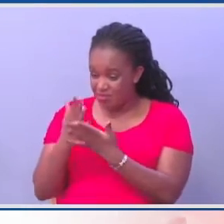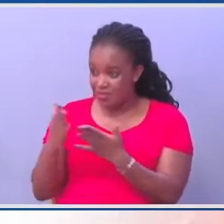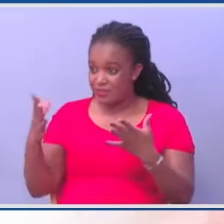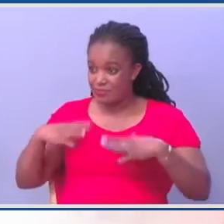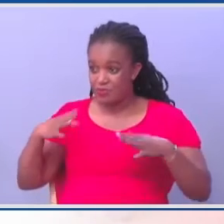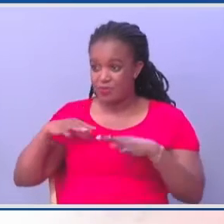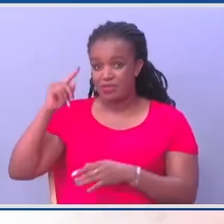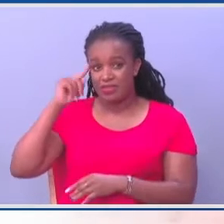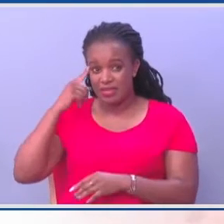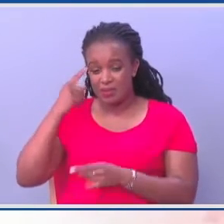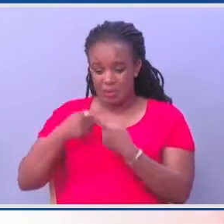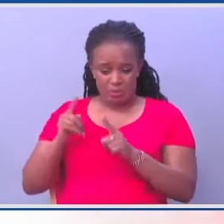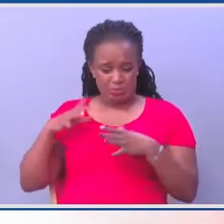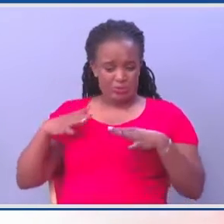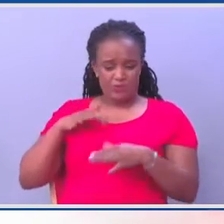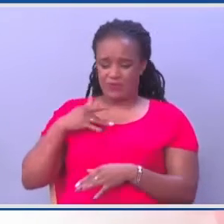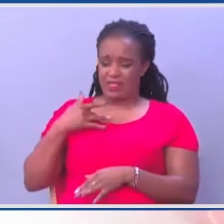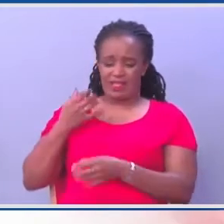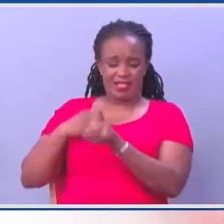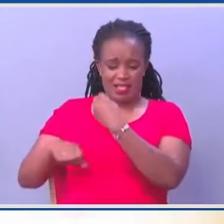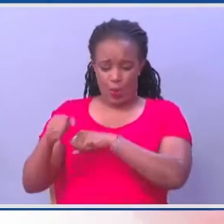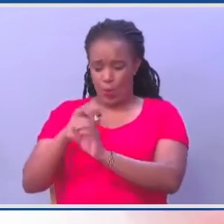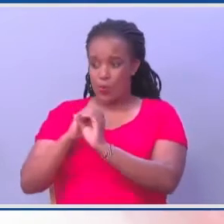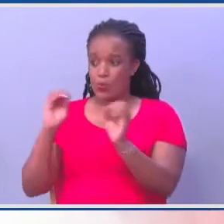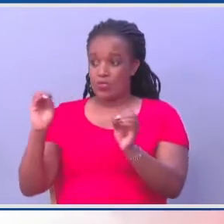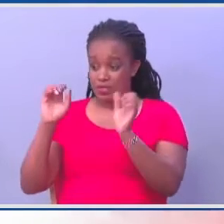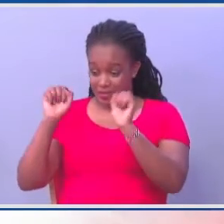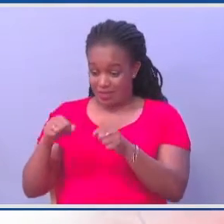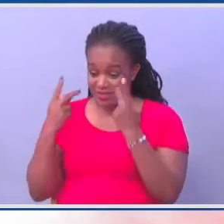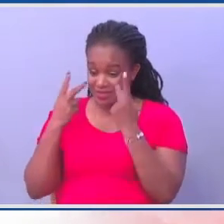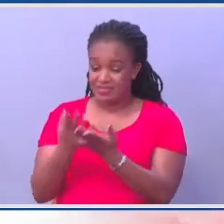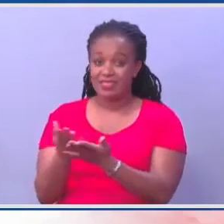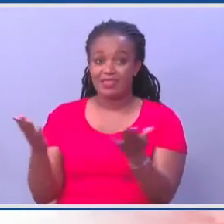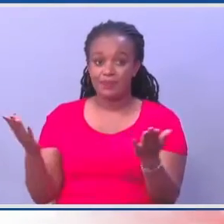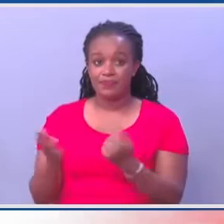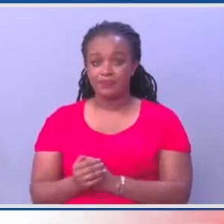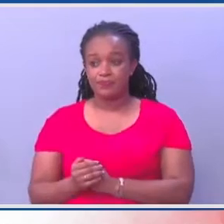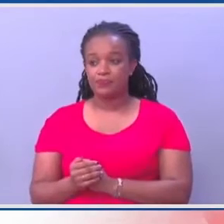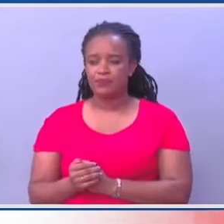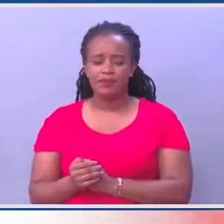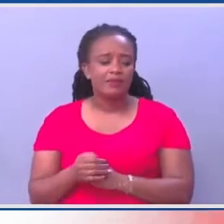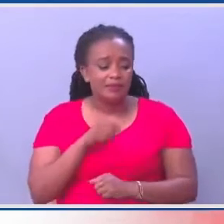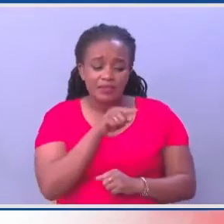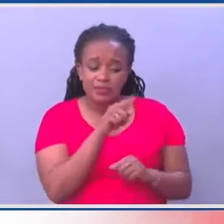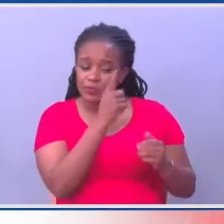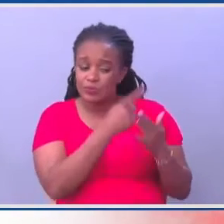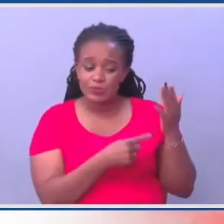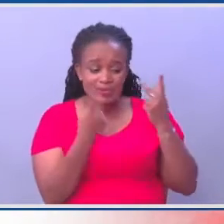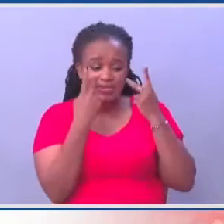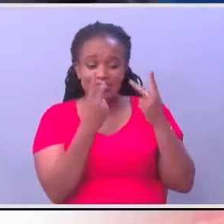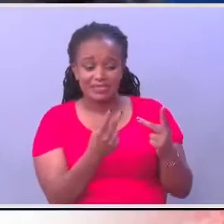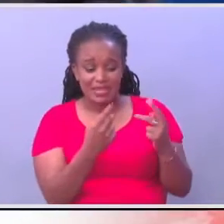that you are not doing them, but you are actually doing them. They can see them. Yeah. But is it not what we can see observably,